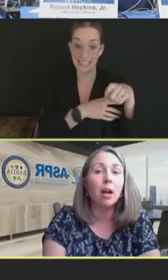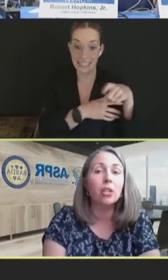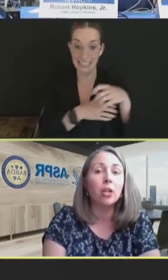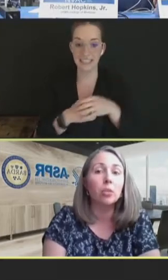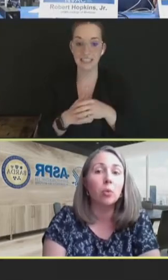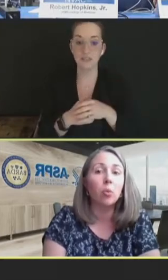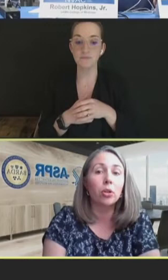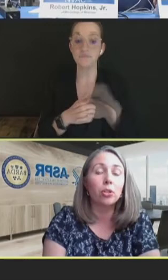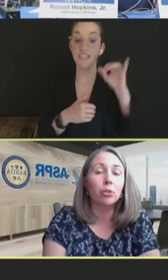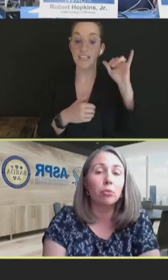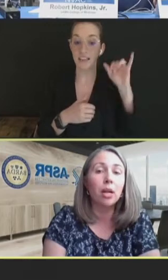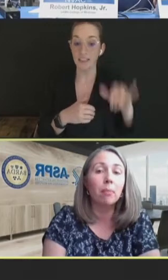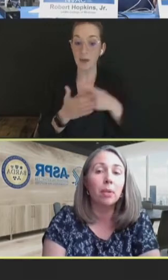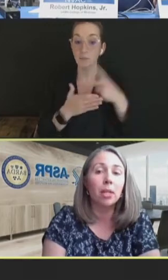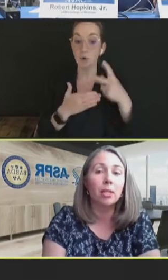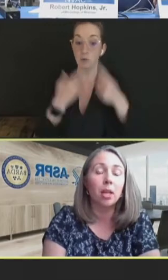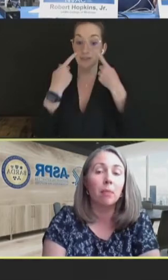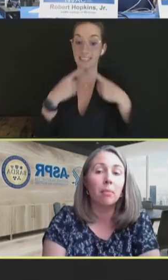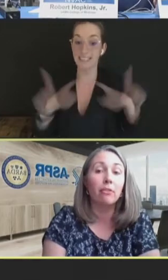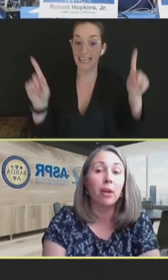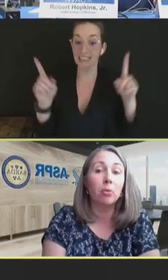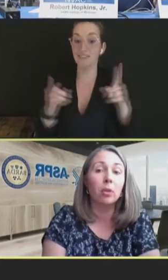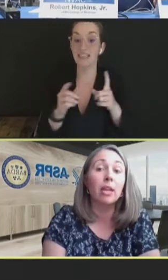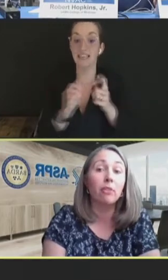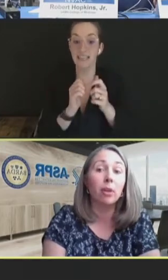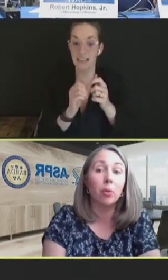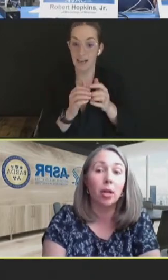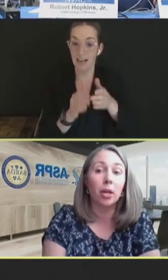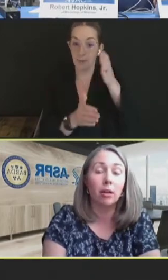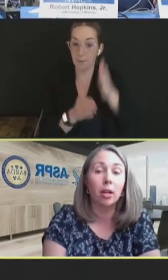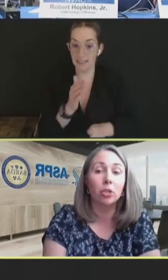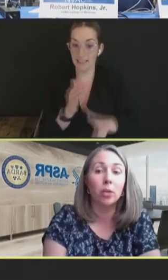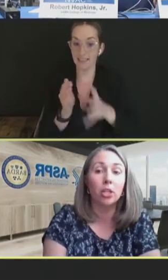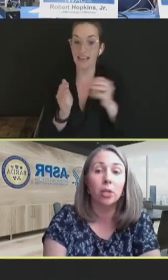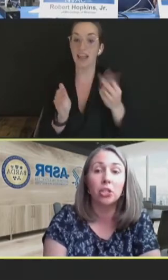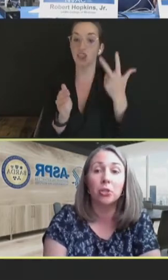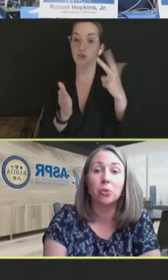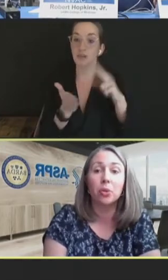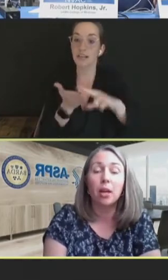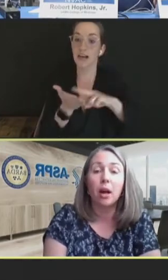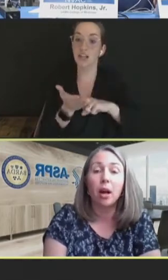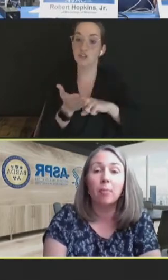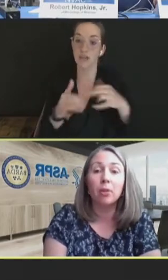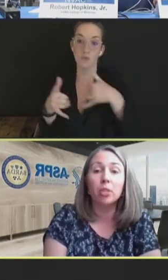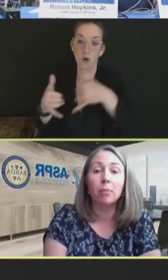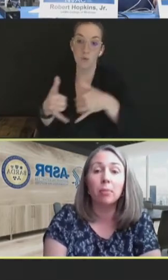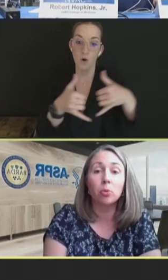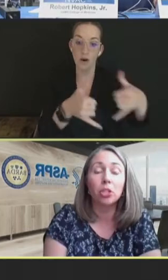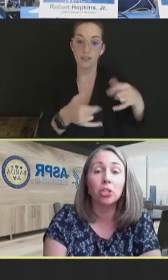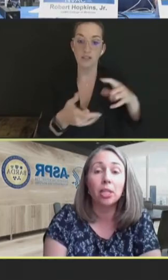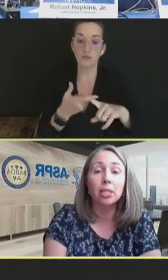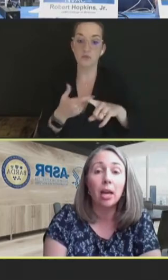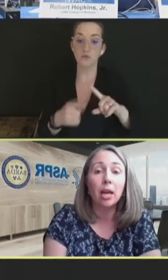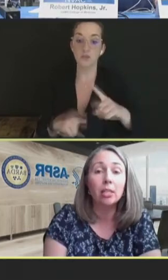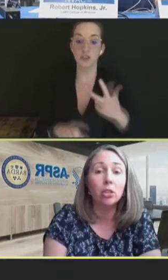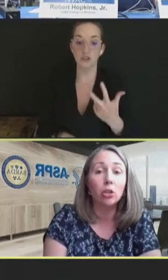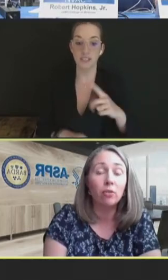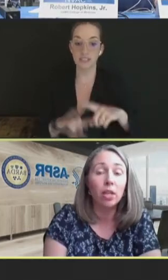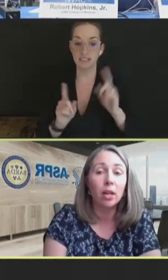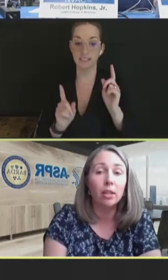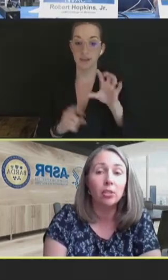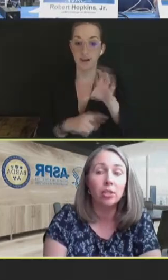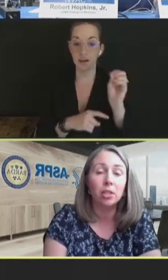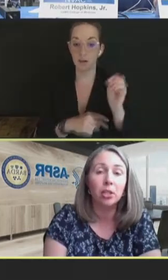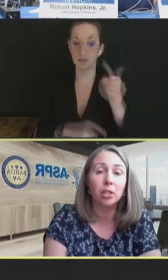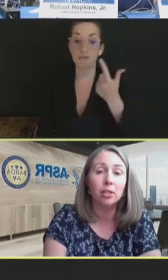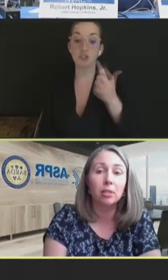and contracts were awarded to 3 companies in late February 2022. And those companies were to GSK, Sanofi,